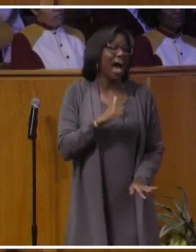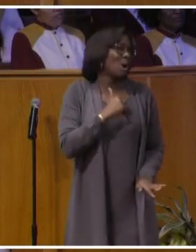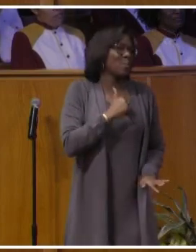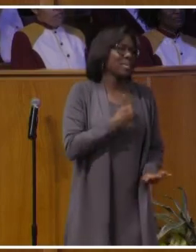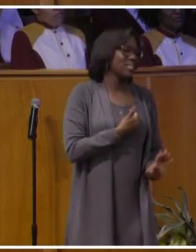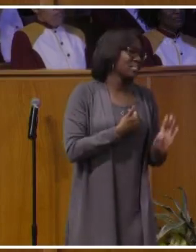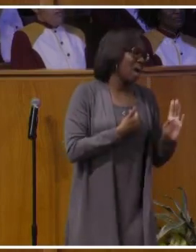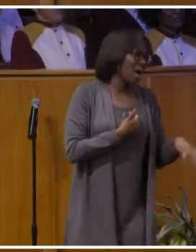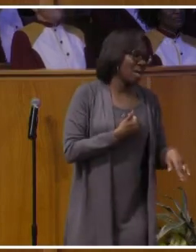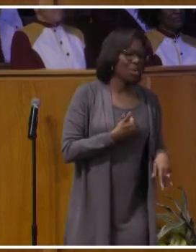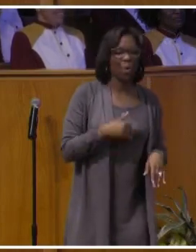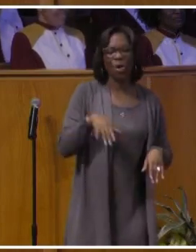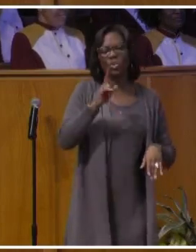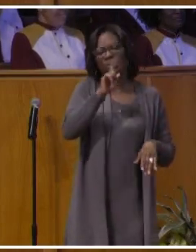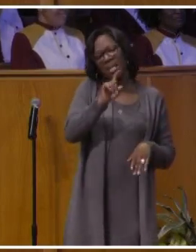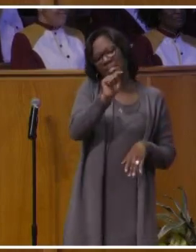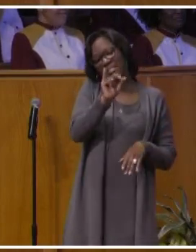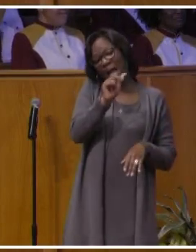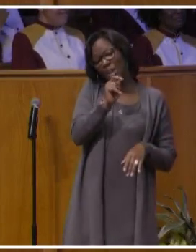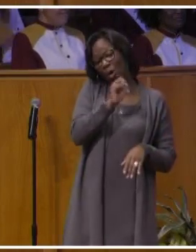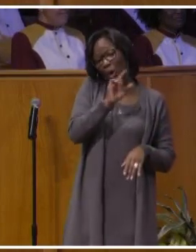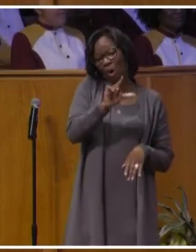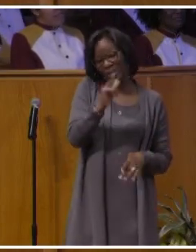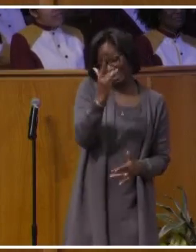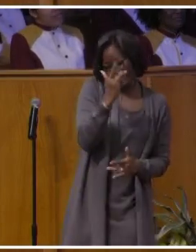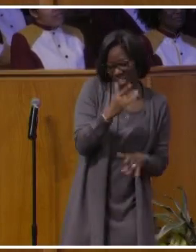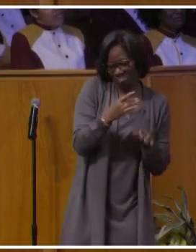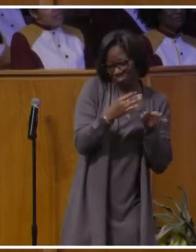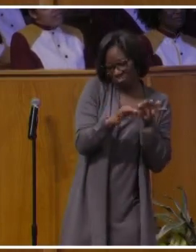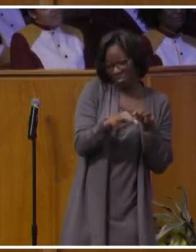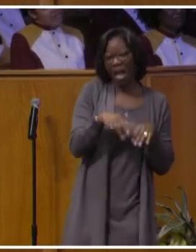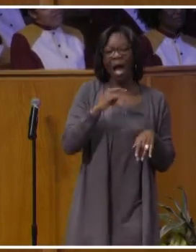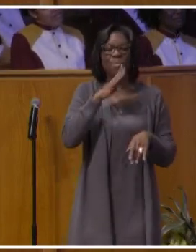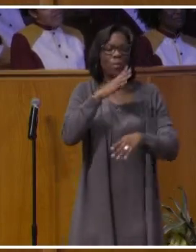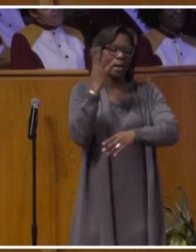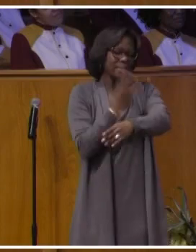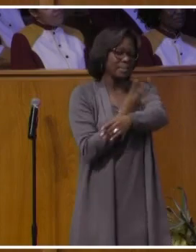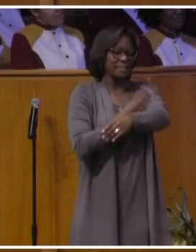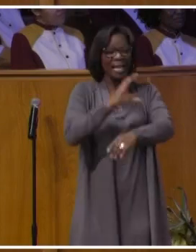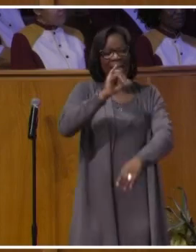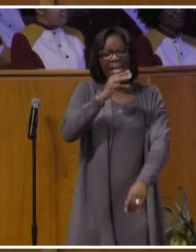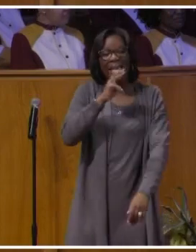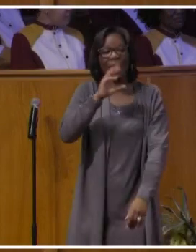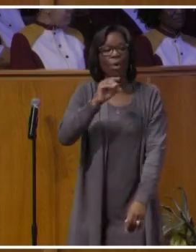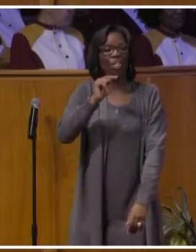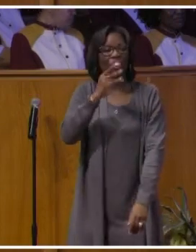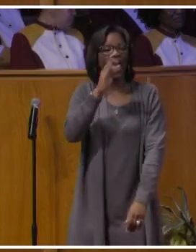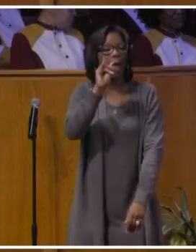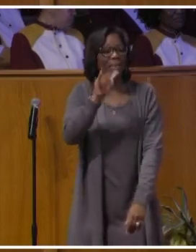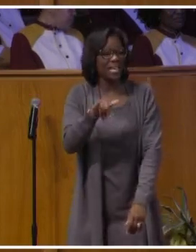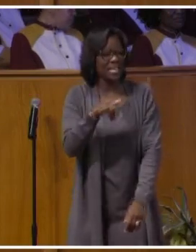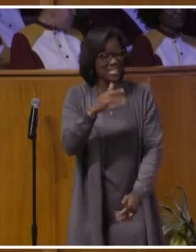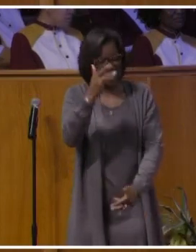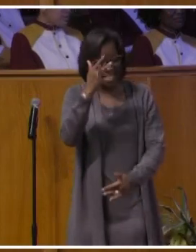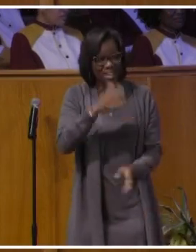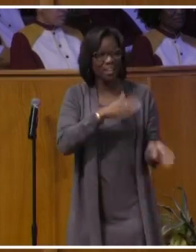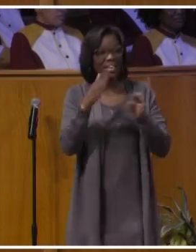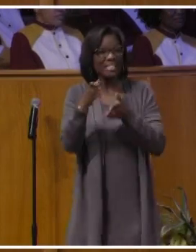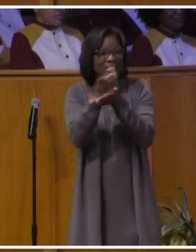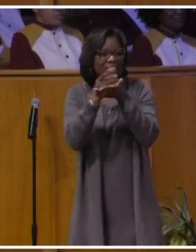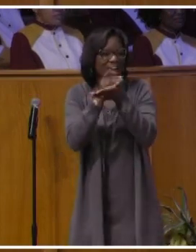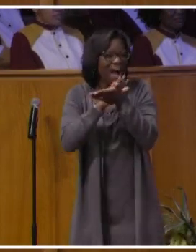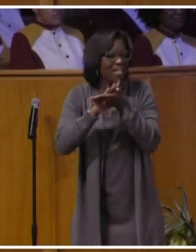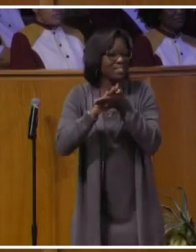sick. I'm talking about chemotherapy sick. I'm talking about dialysis